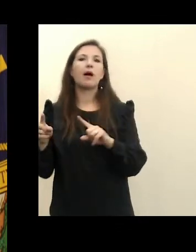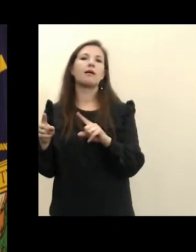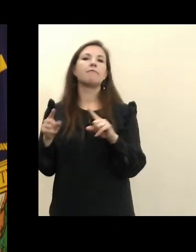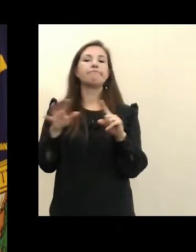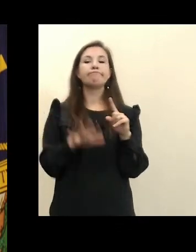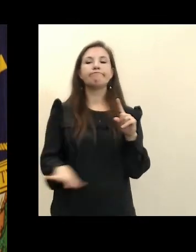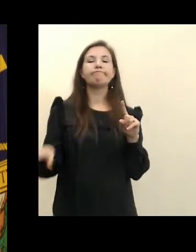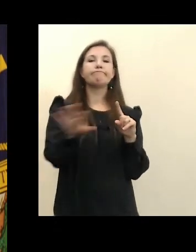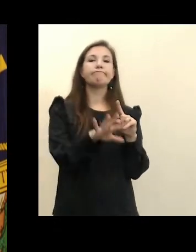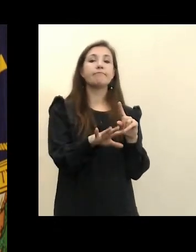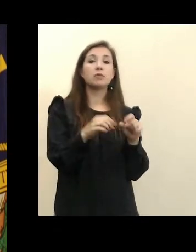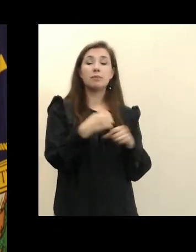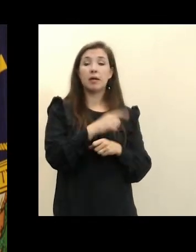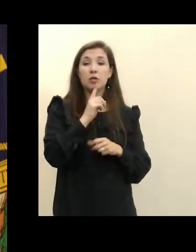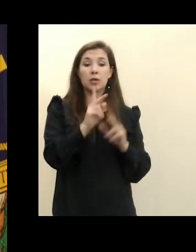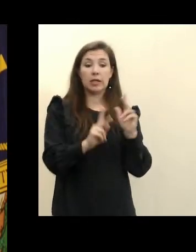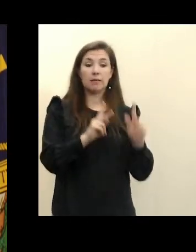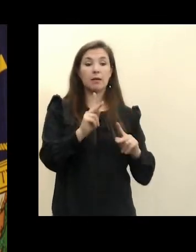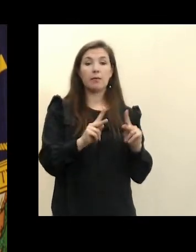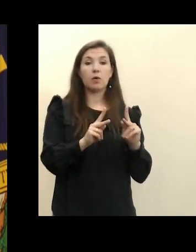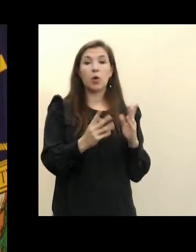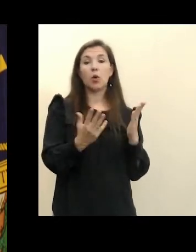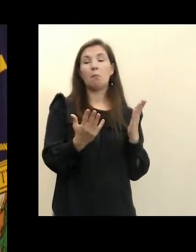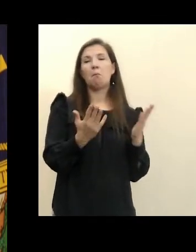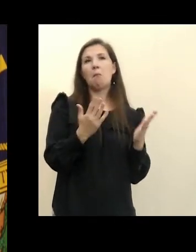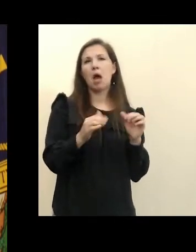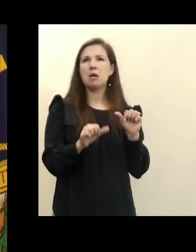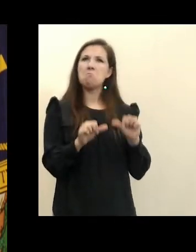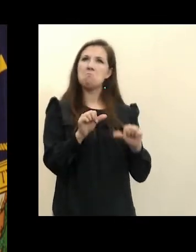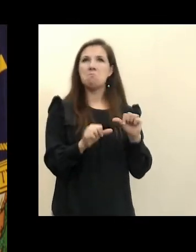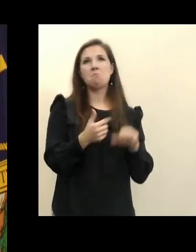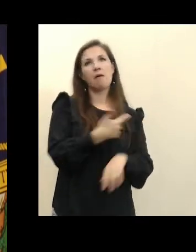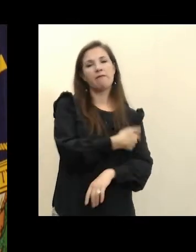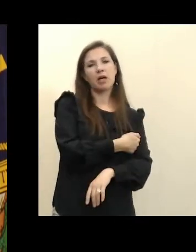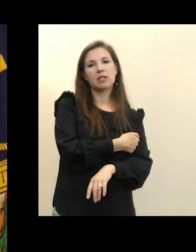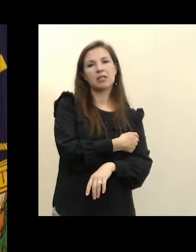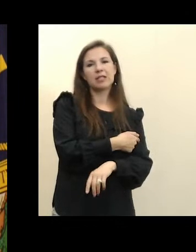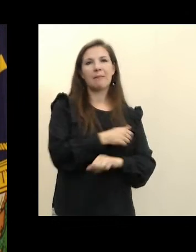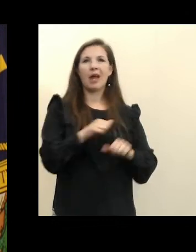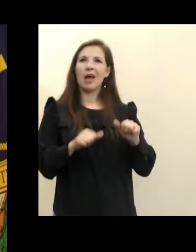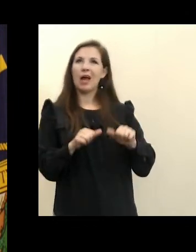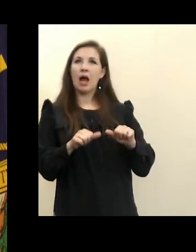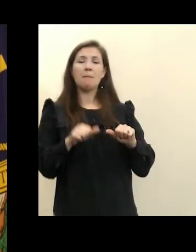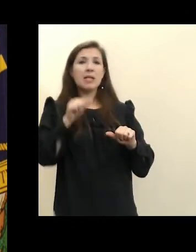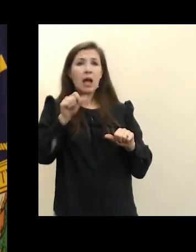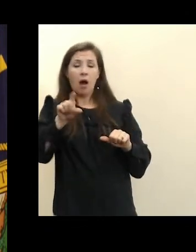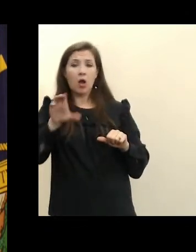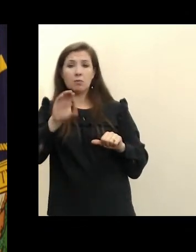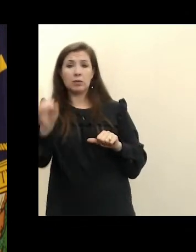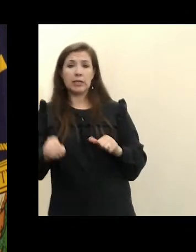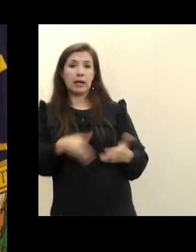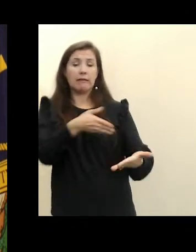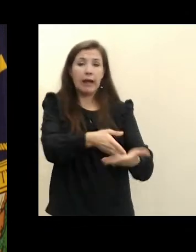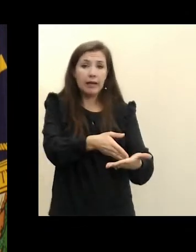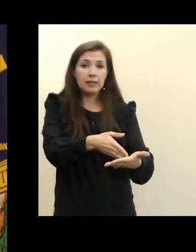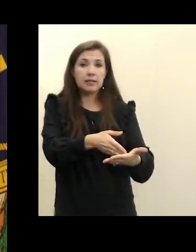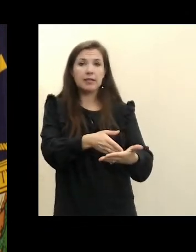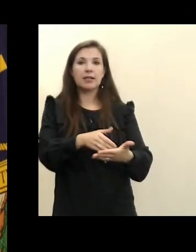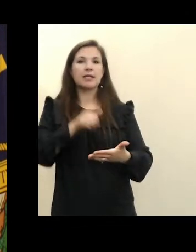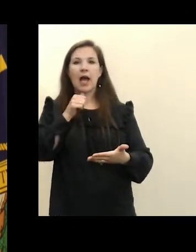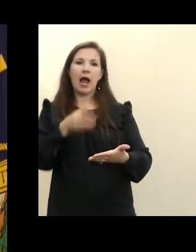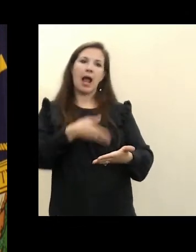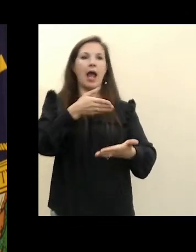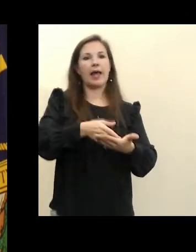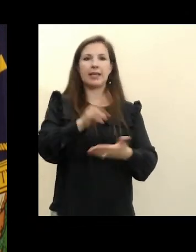to ensure that the people who might get vaccinated, who are not 100% against it, those who are not